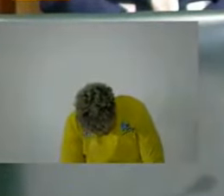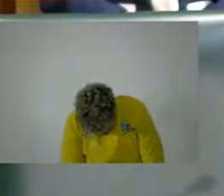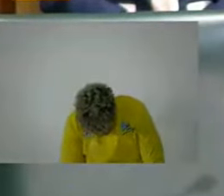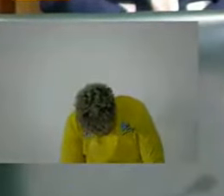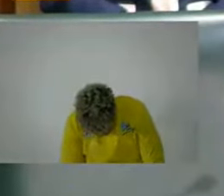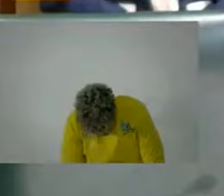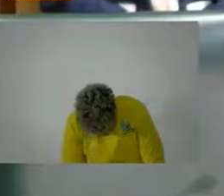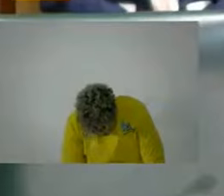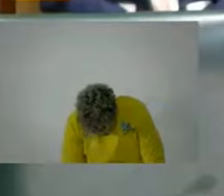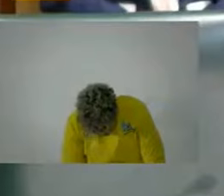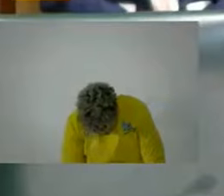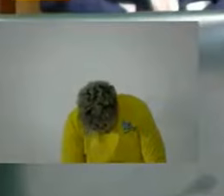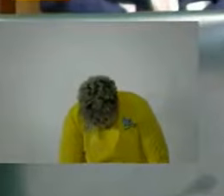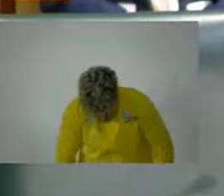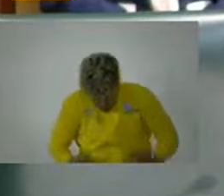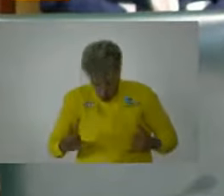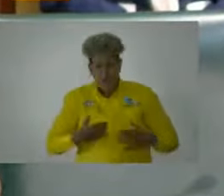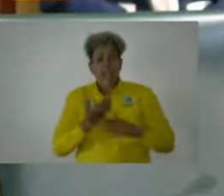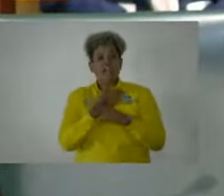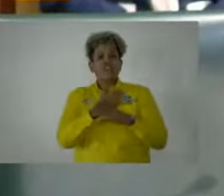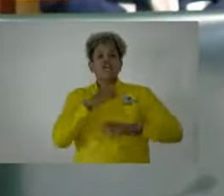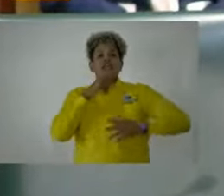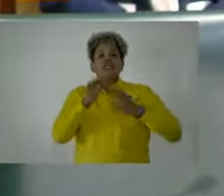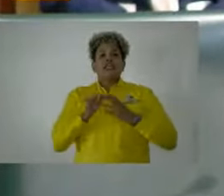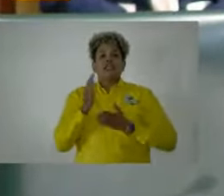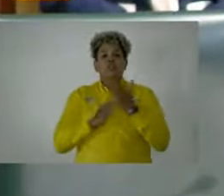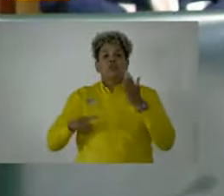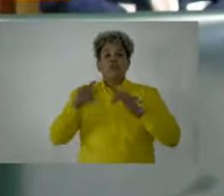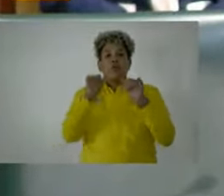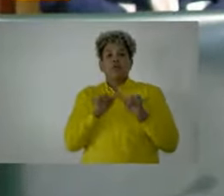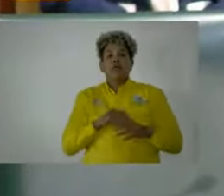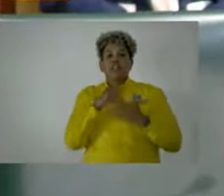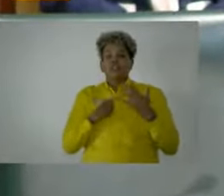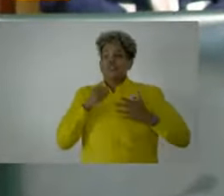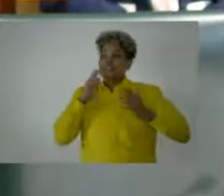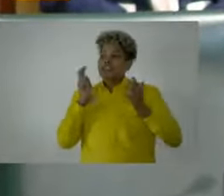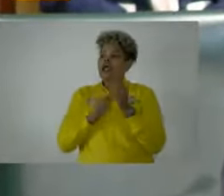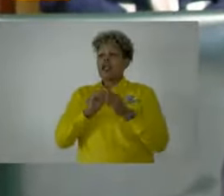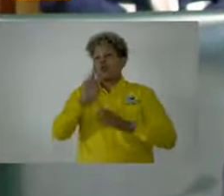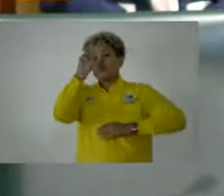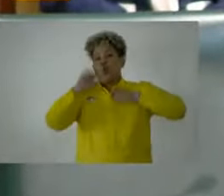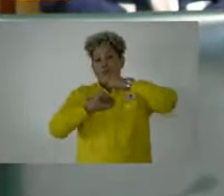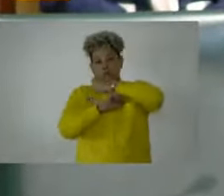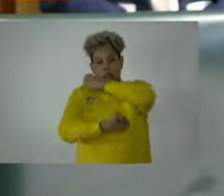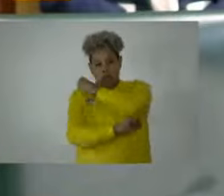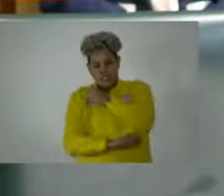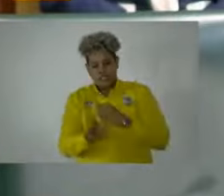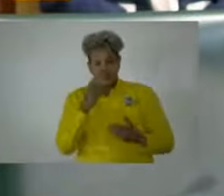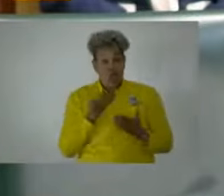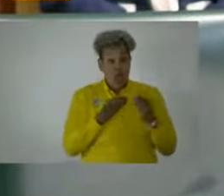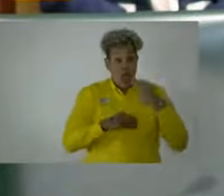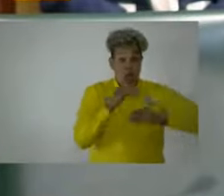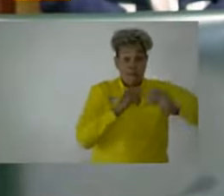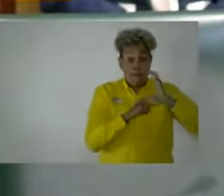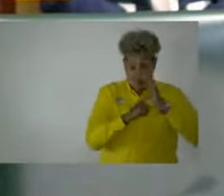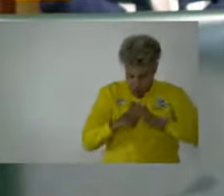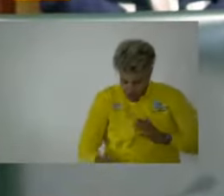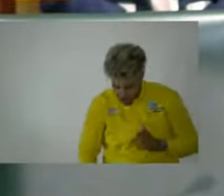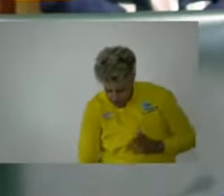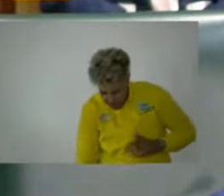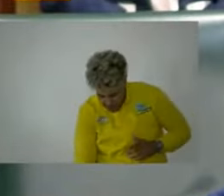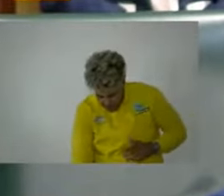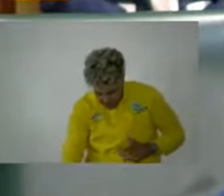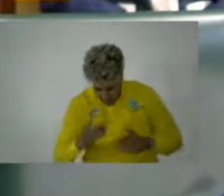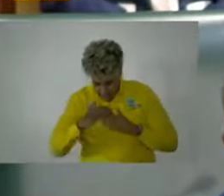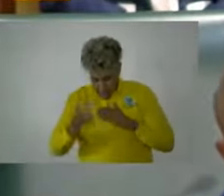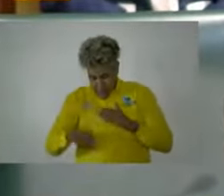Today I'm going to share a selection of some of those measures, and they stand on two pillars: the economic model of the next PNP